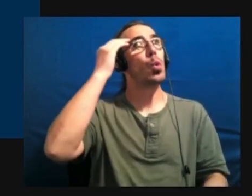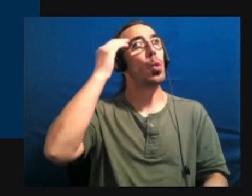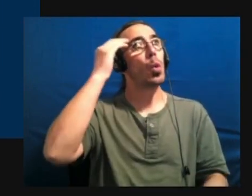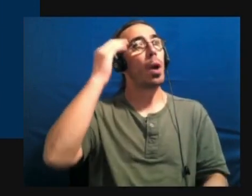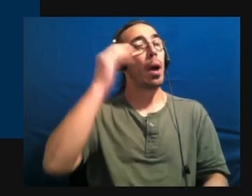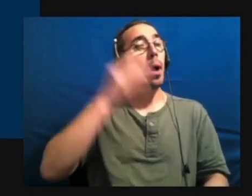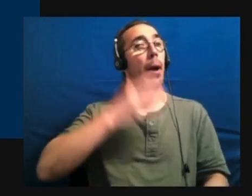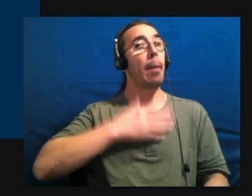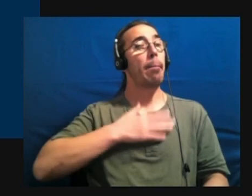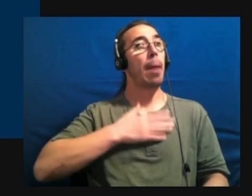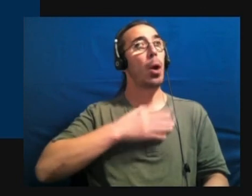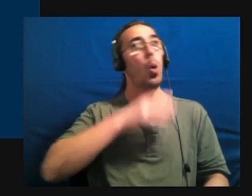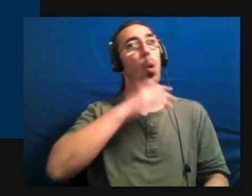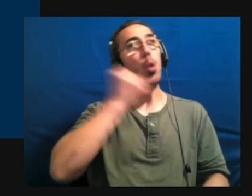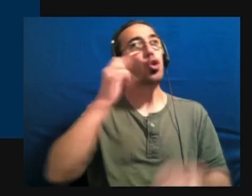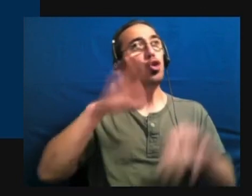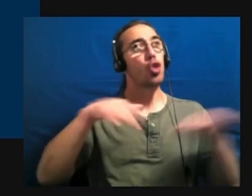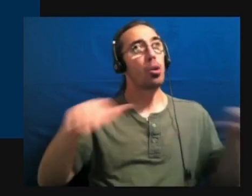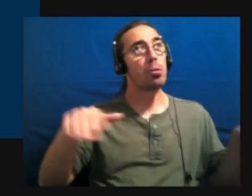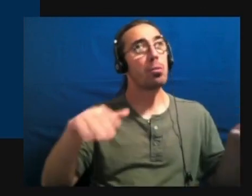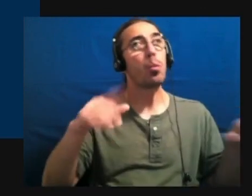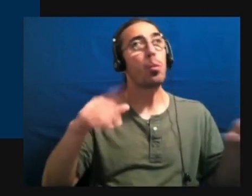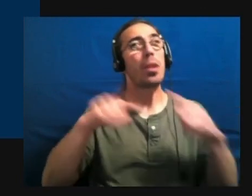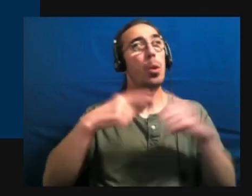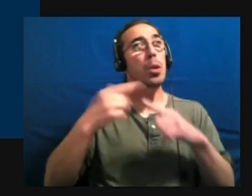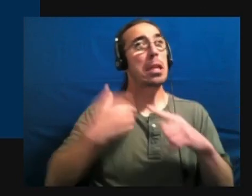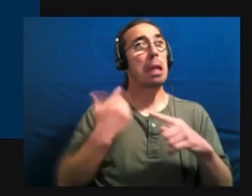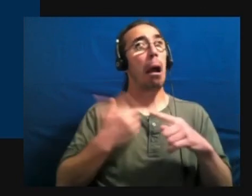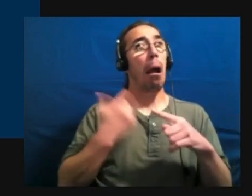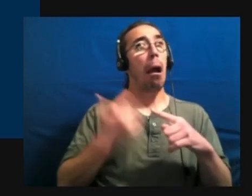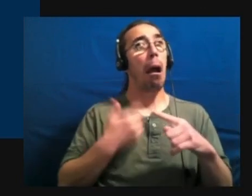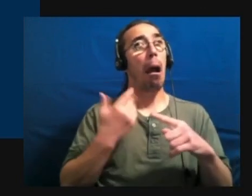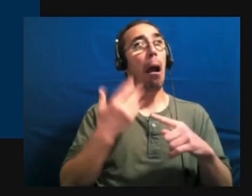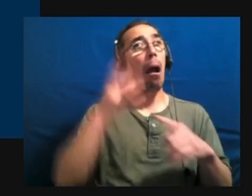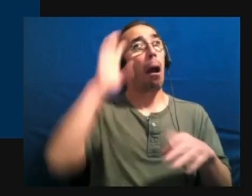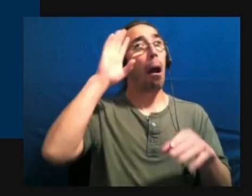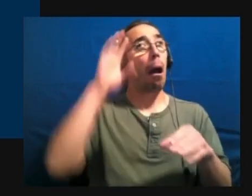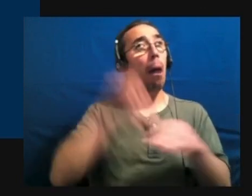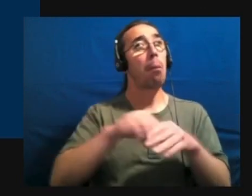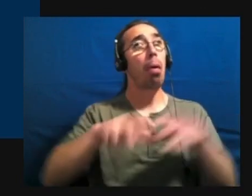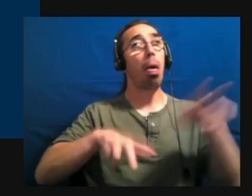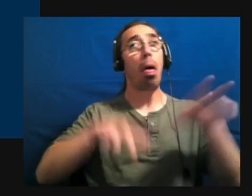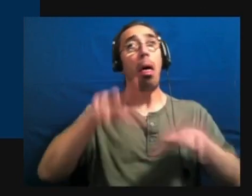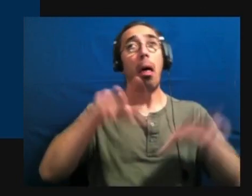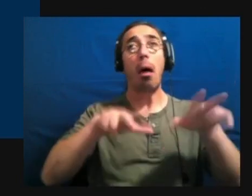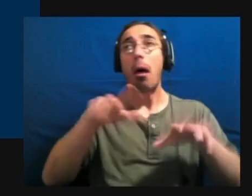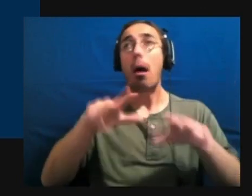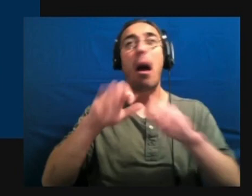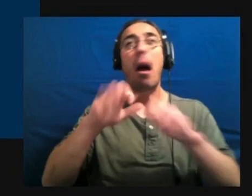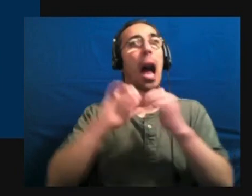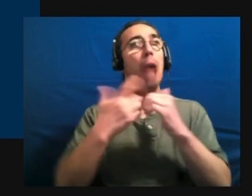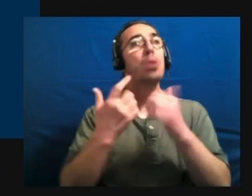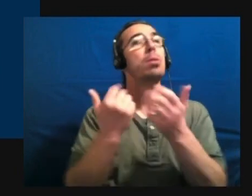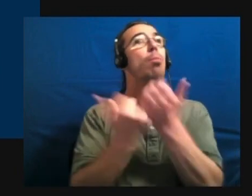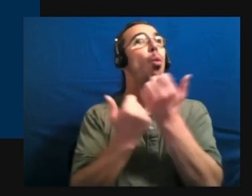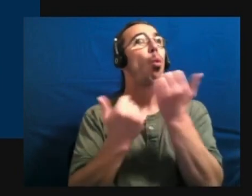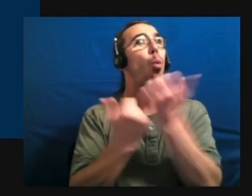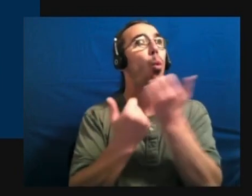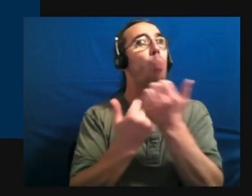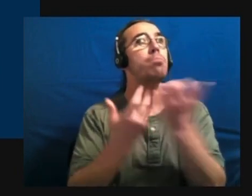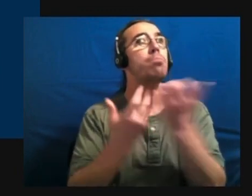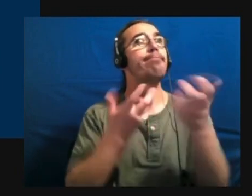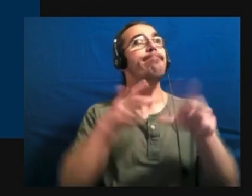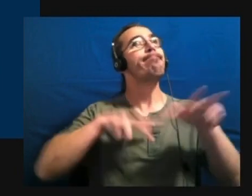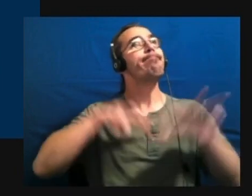eldest children were younger, I had no idea about anything about autism or how to support them, but we used